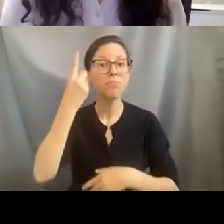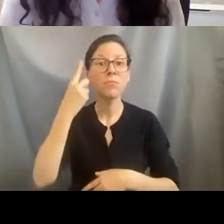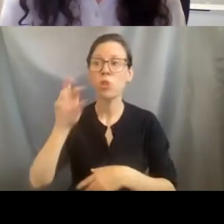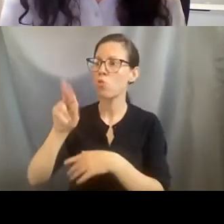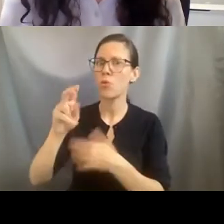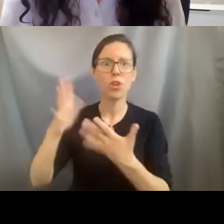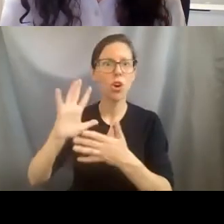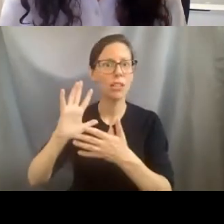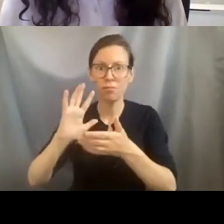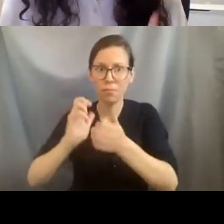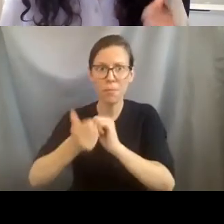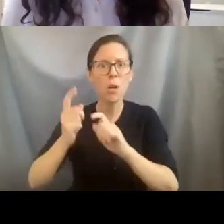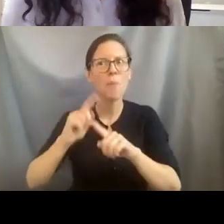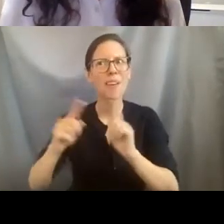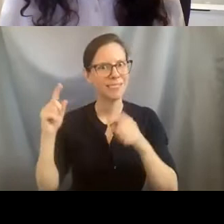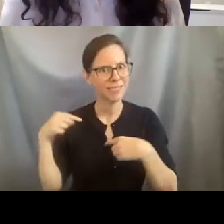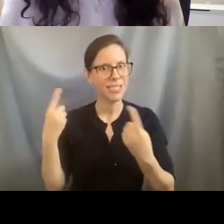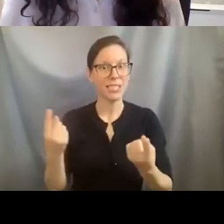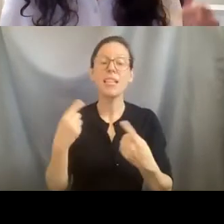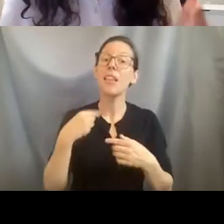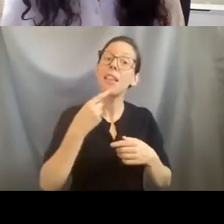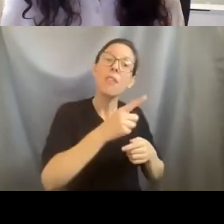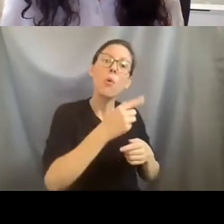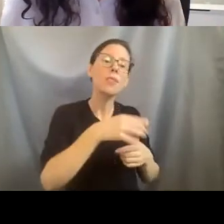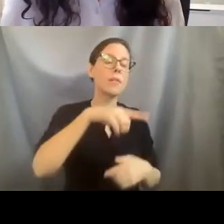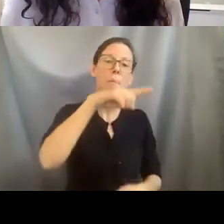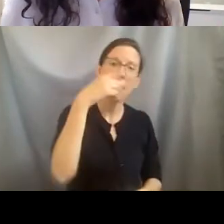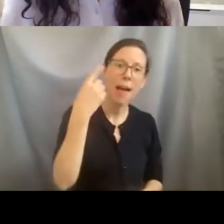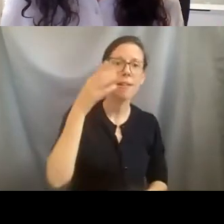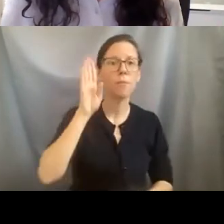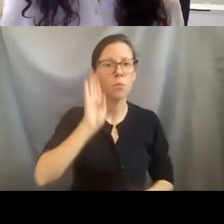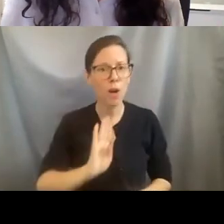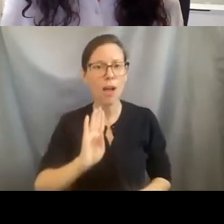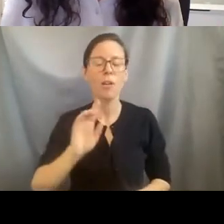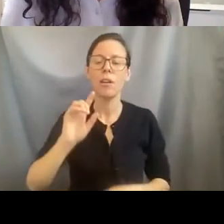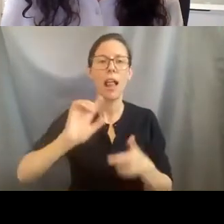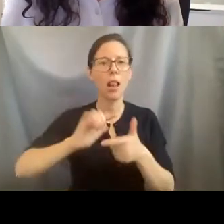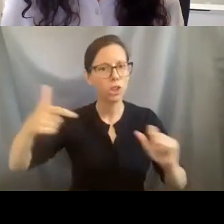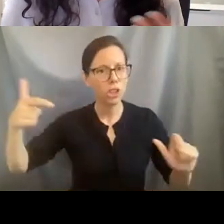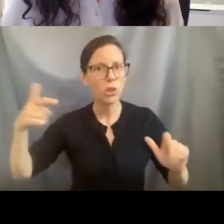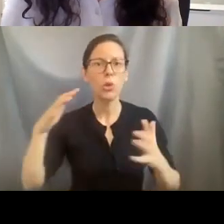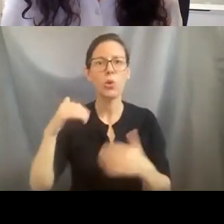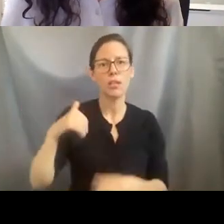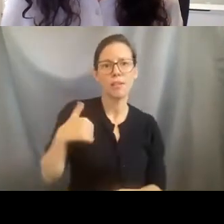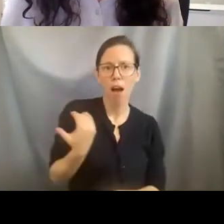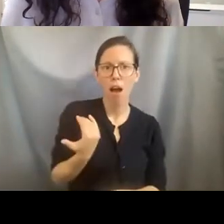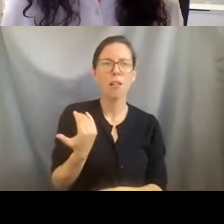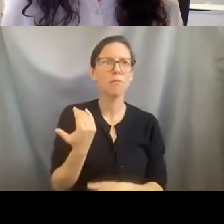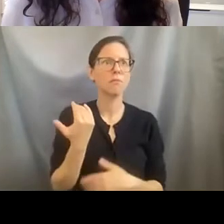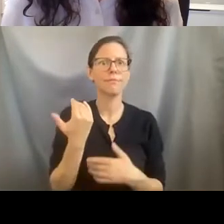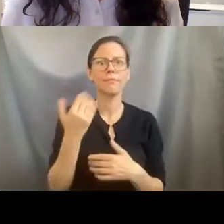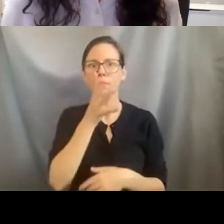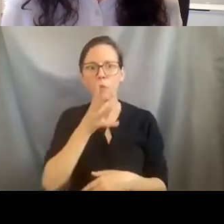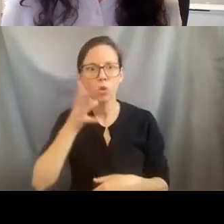for marginalized communities. And those are Black and Brown communities, LGBTQ people, young people, people in rural